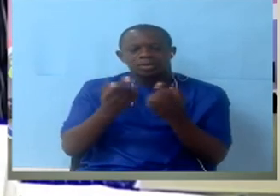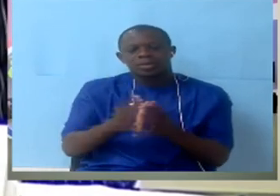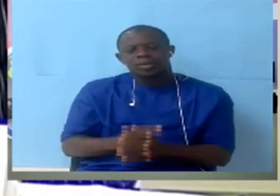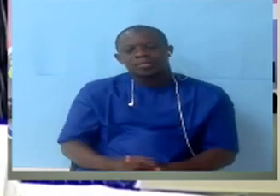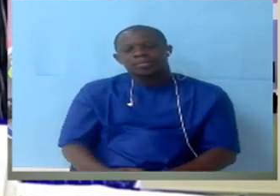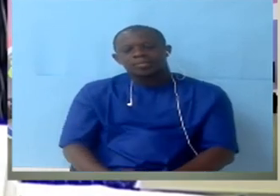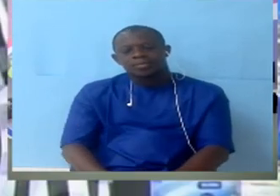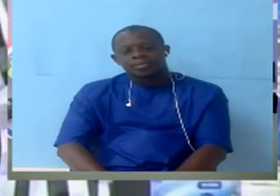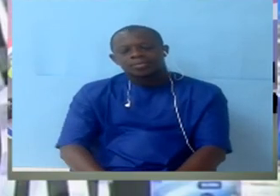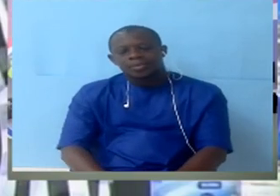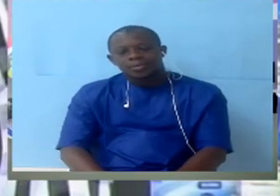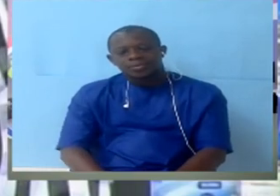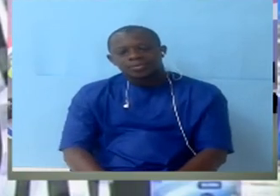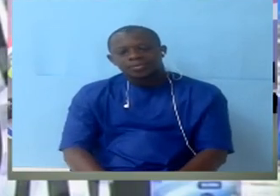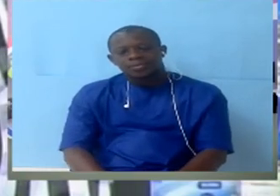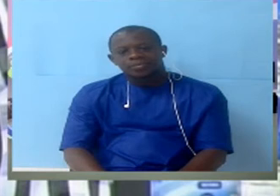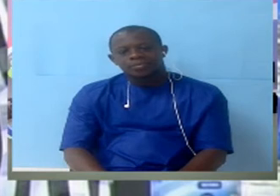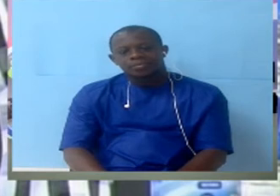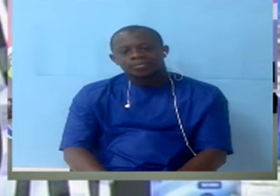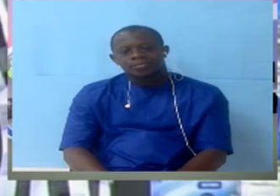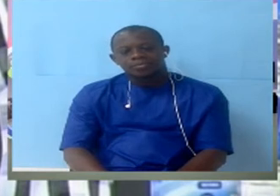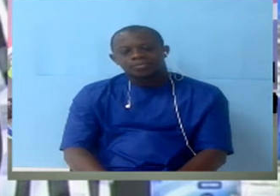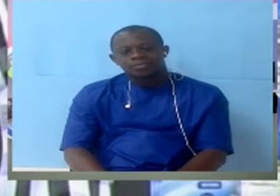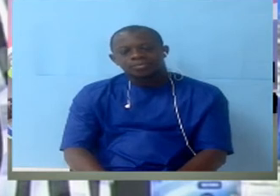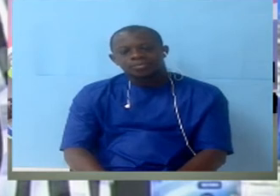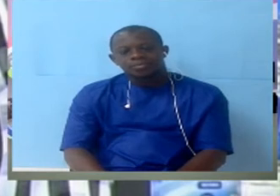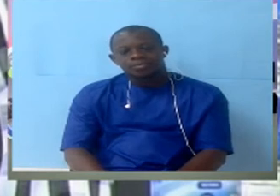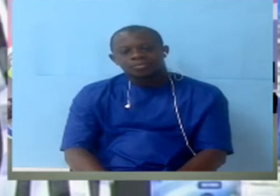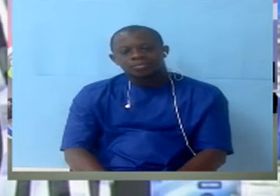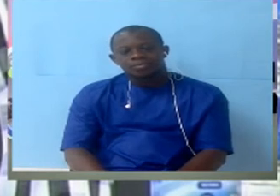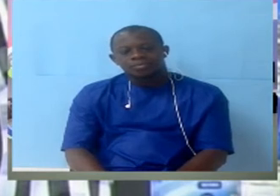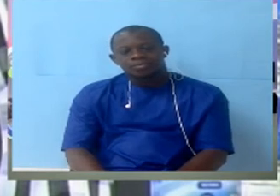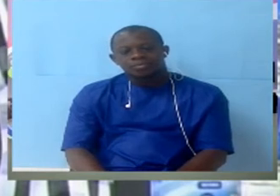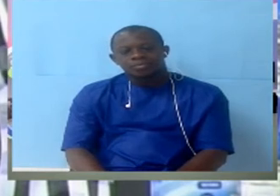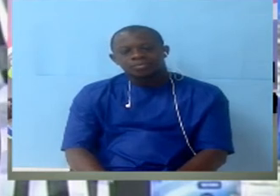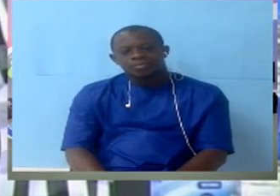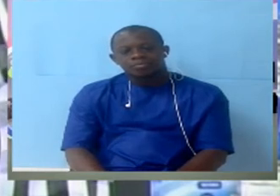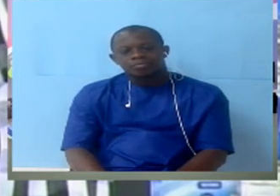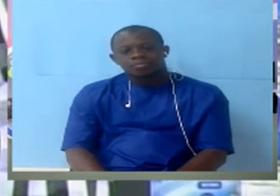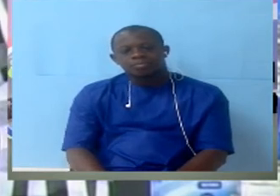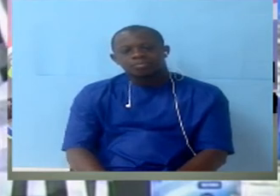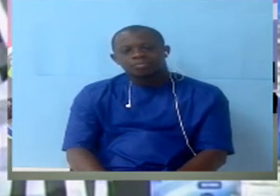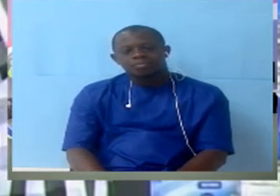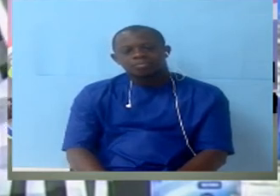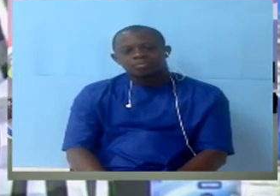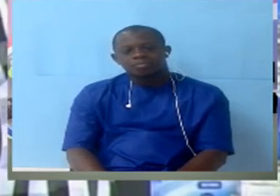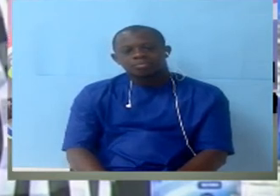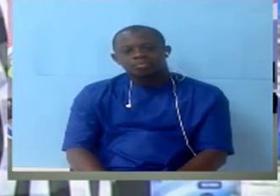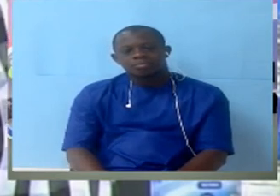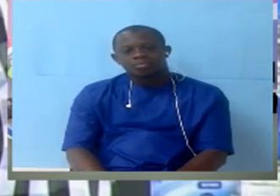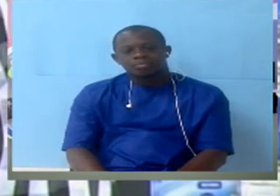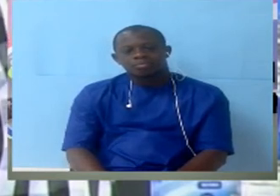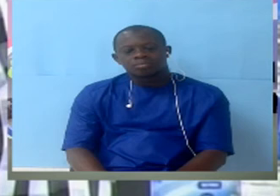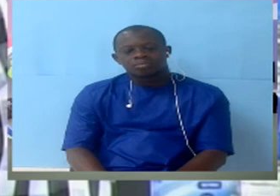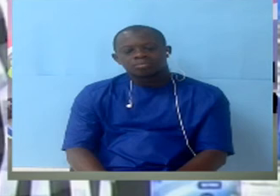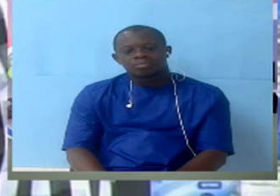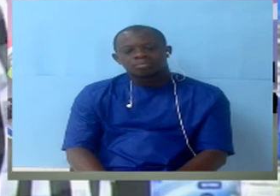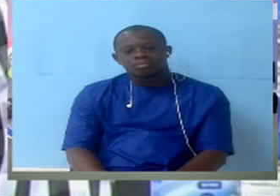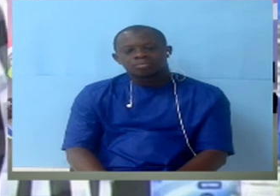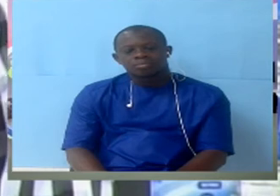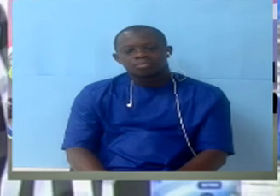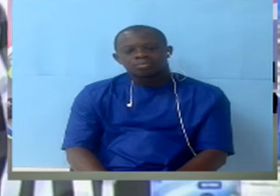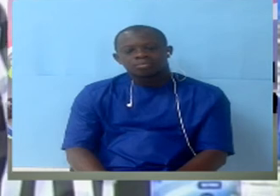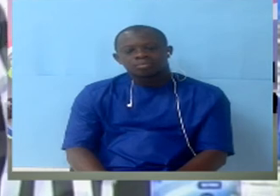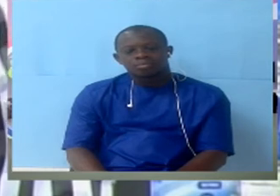beke membe kerinu membe meya itandila ko ibe silare ne ko e silale. Because Faza Fanso be